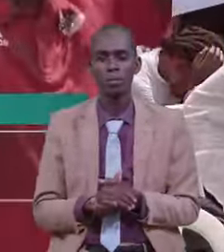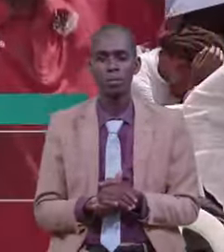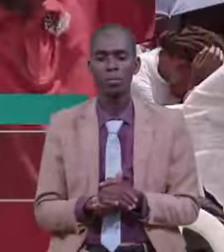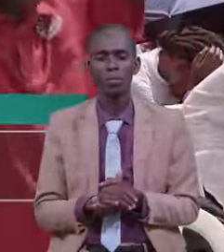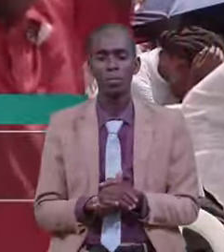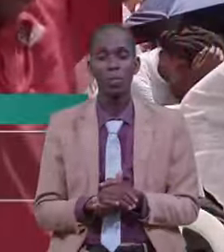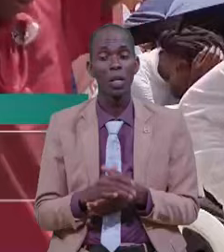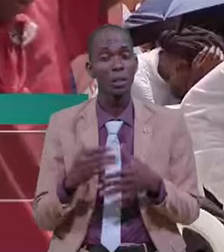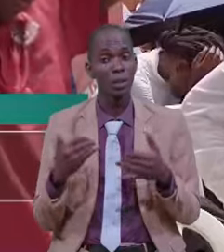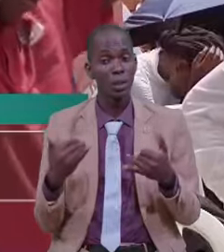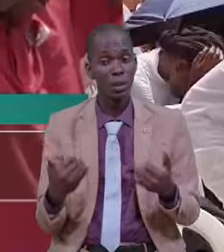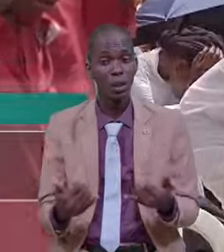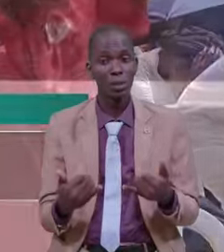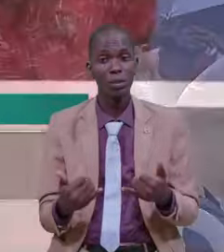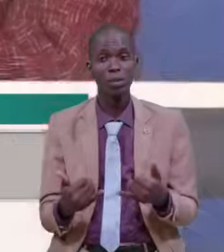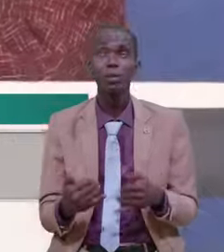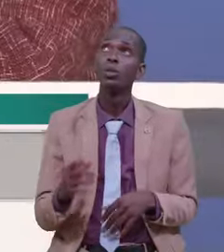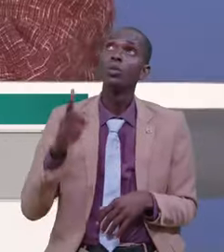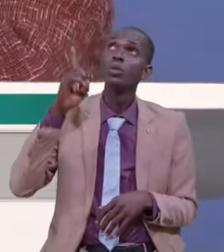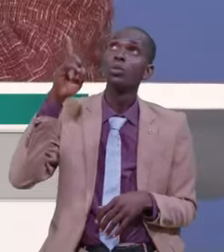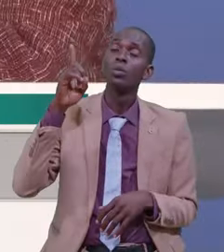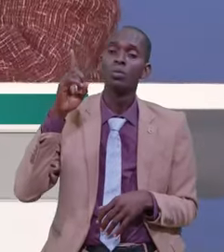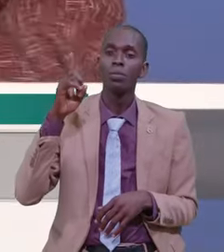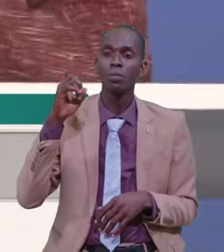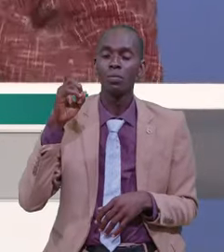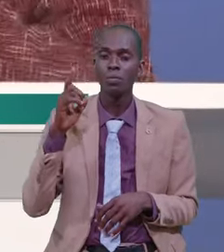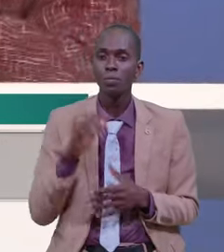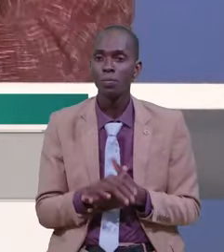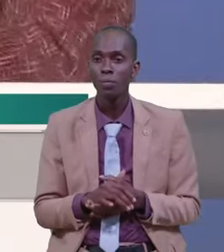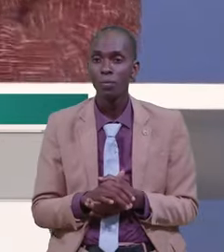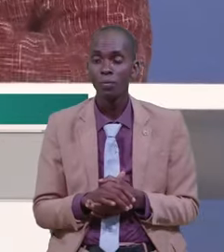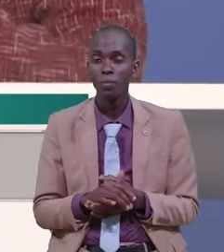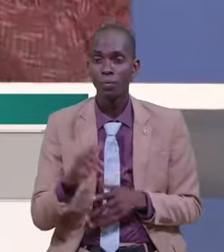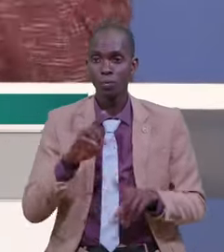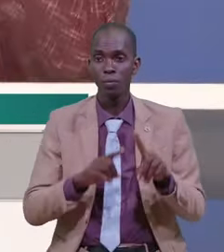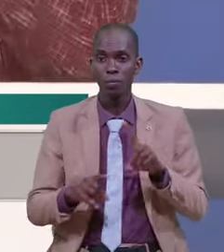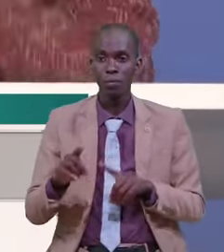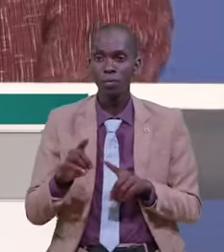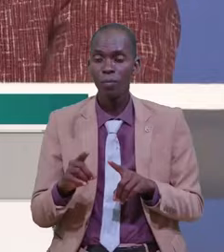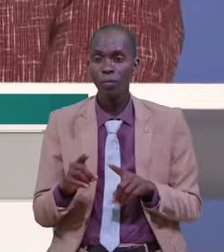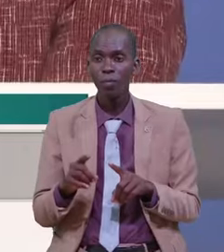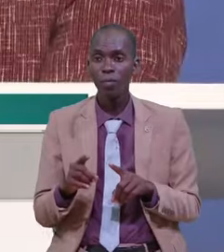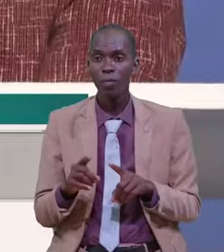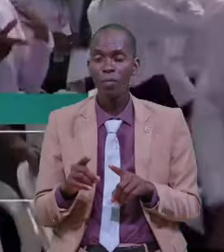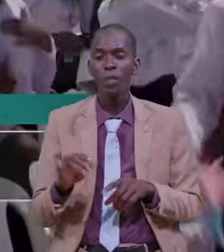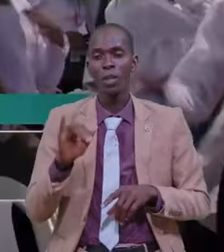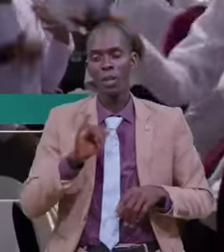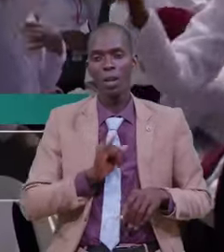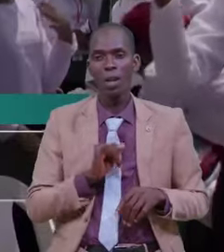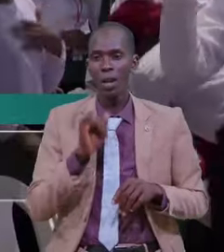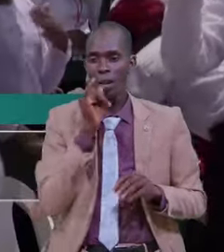Now you are set for championship. I am set for championship.